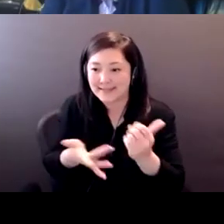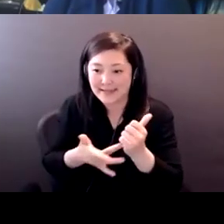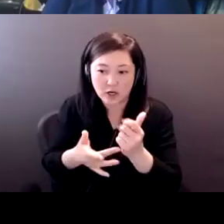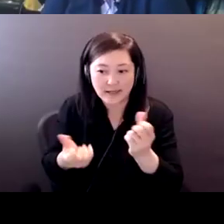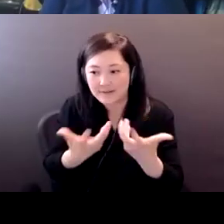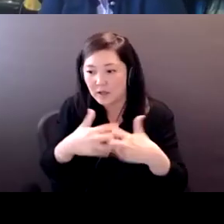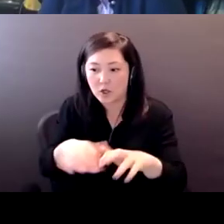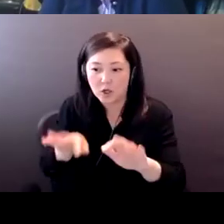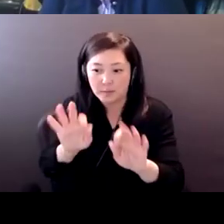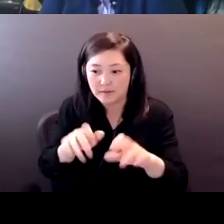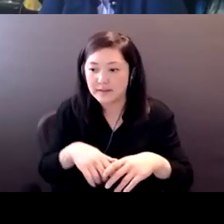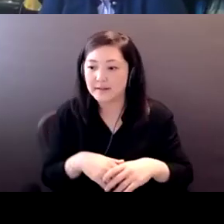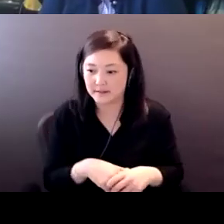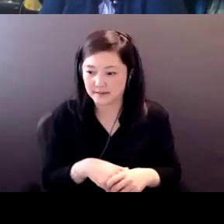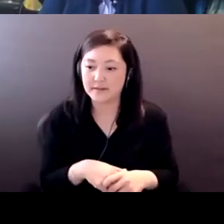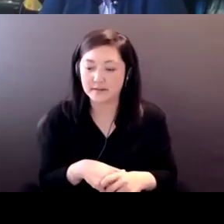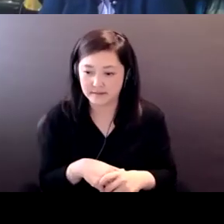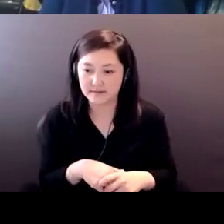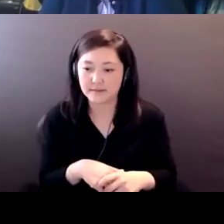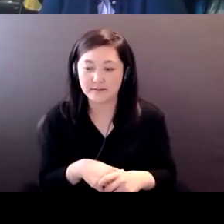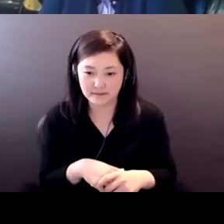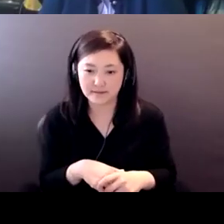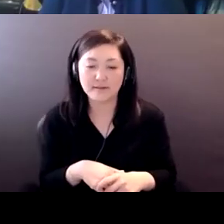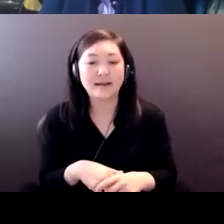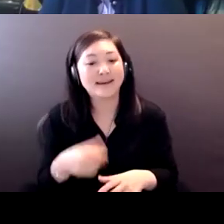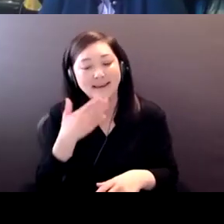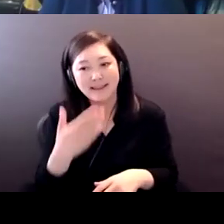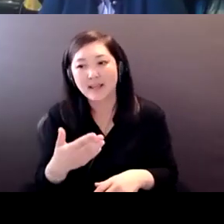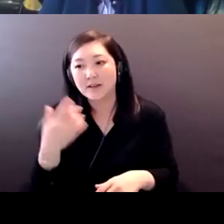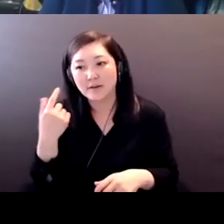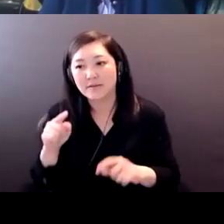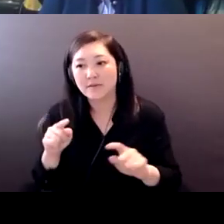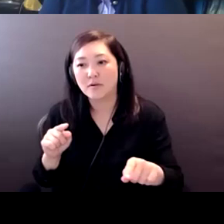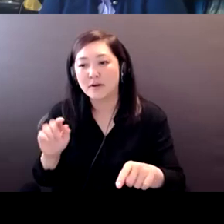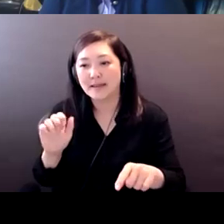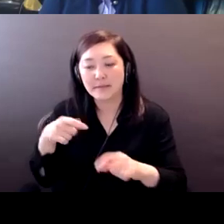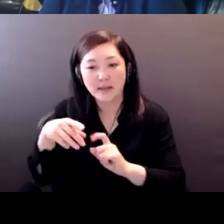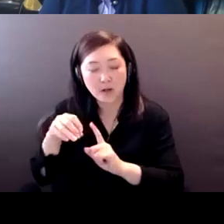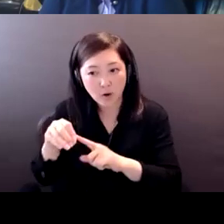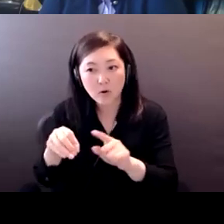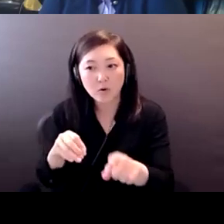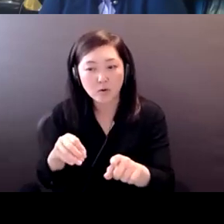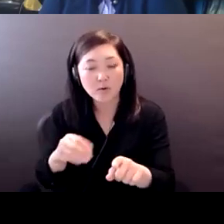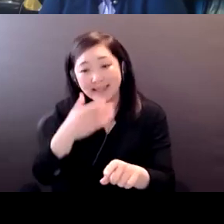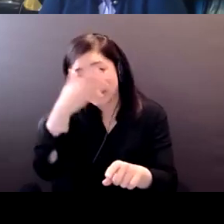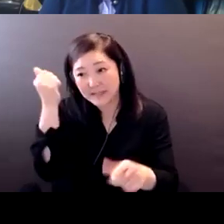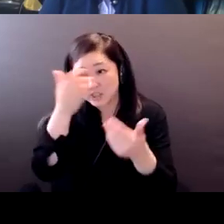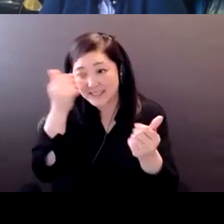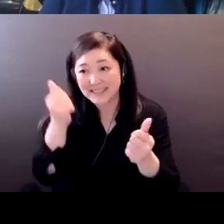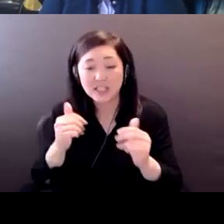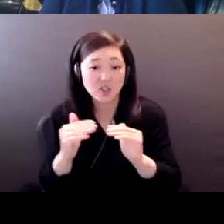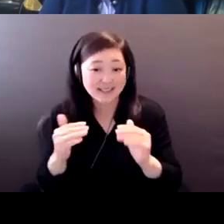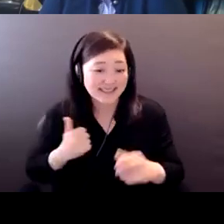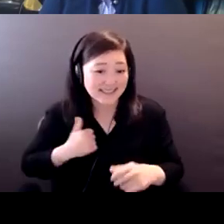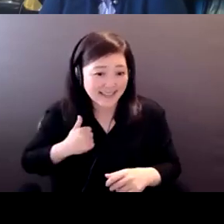to Elder Abuse Prevention Ontario for being our partner. Similarly, Dementia Justice Canada and Heather Campbell Pope, who has